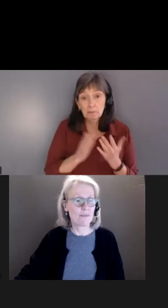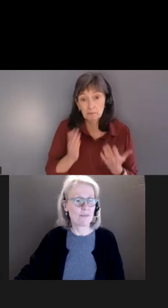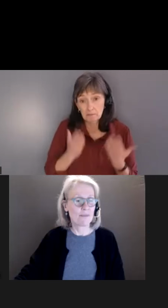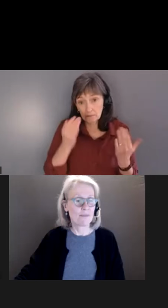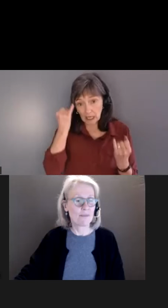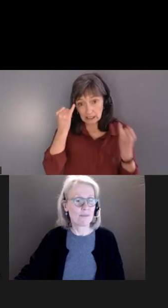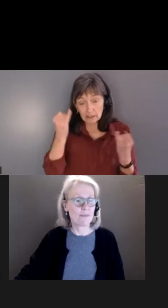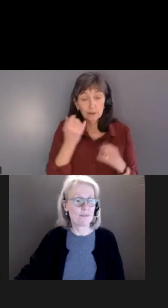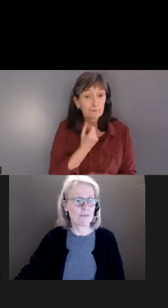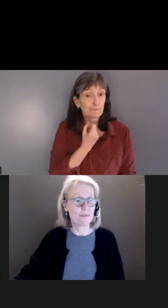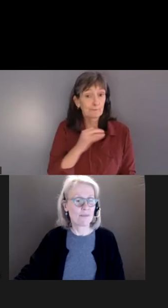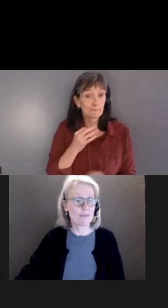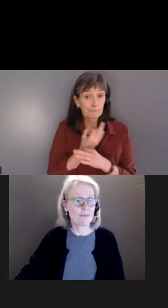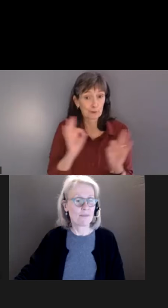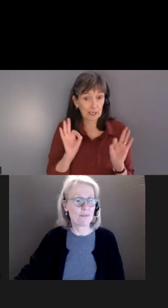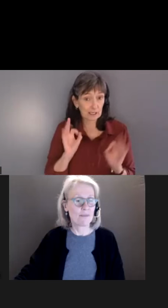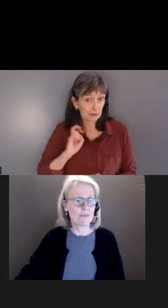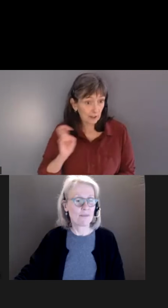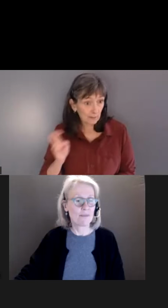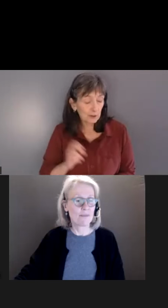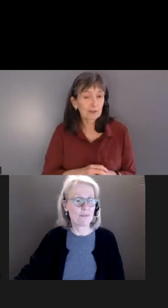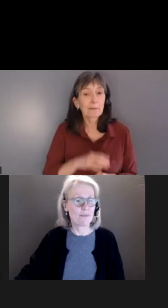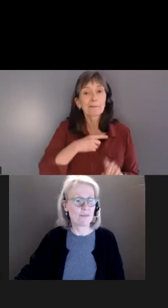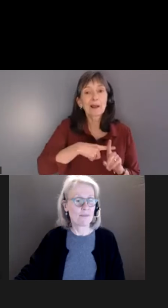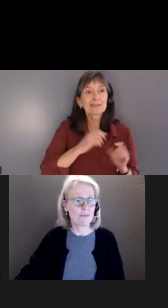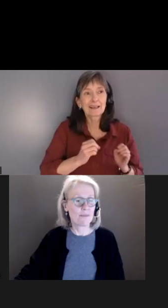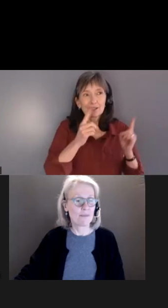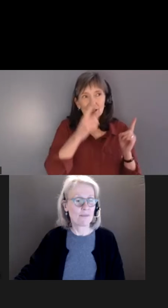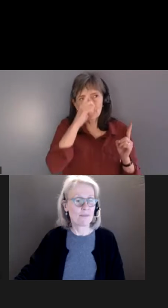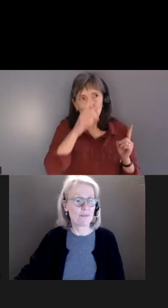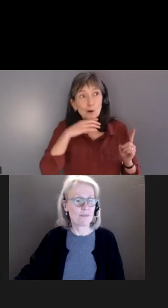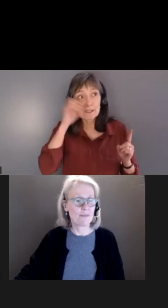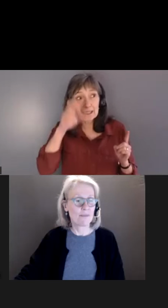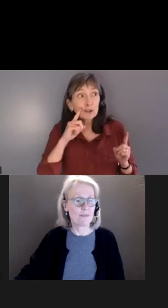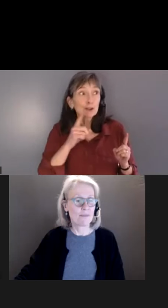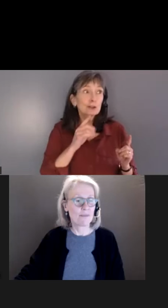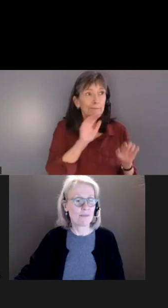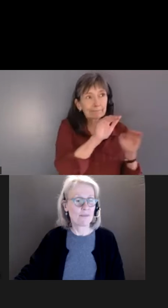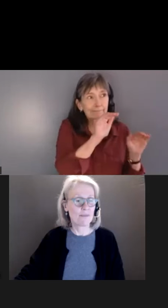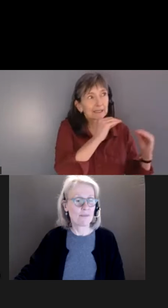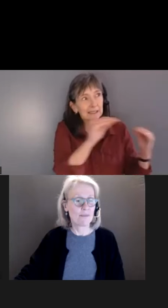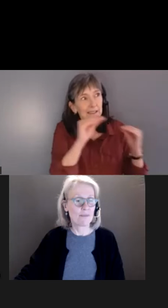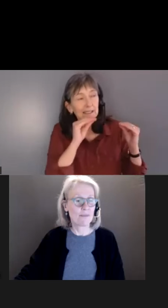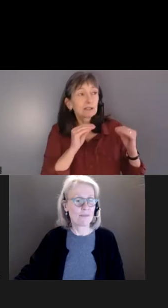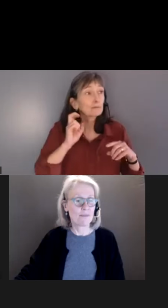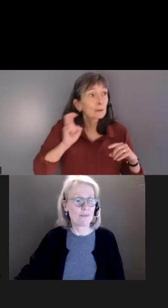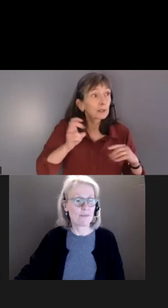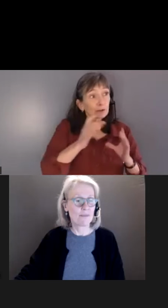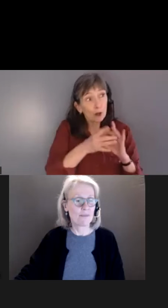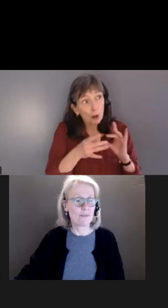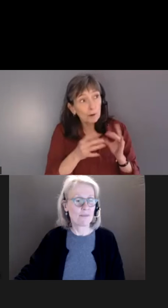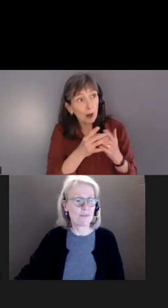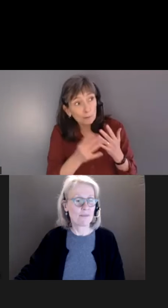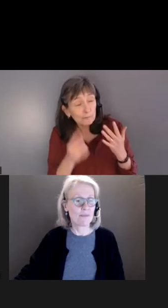and education in the form of transit training programs for older adults that raise awareness about existing transportation services or